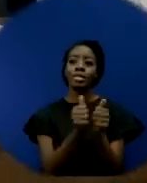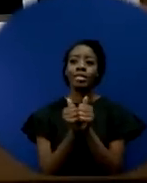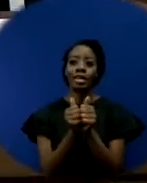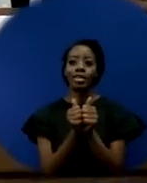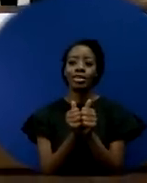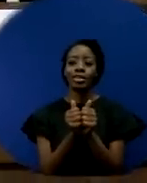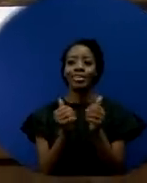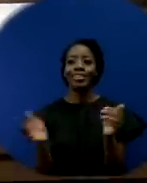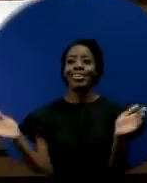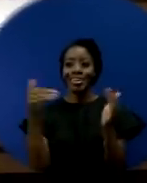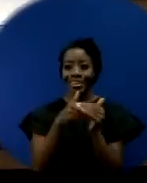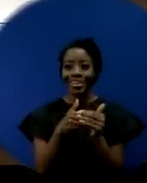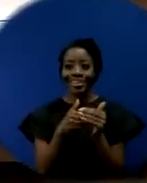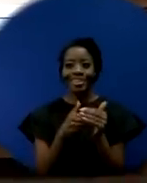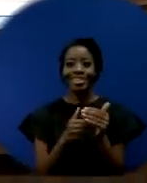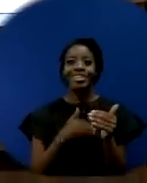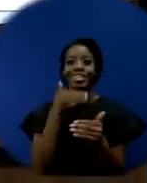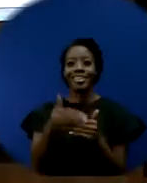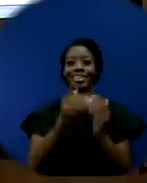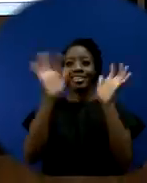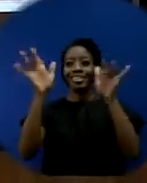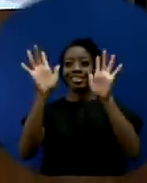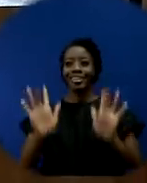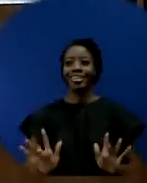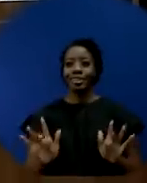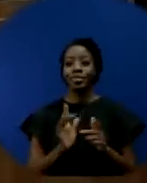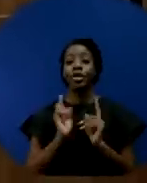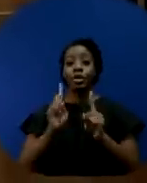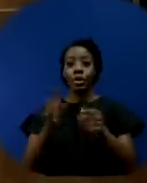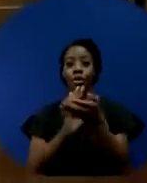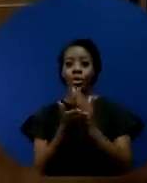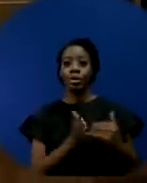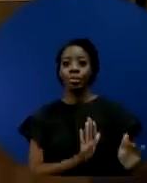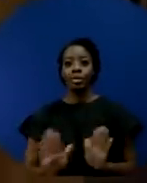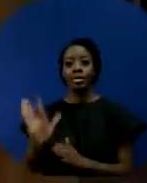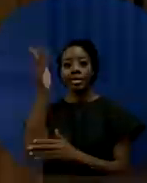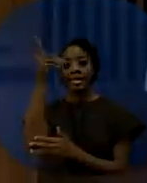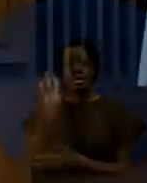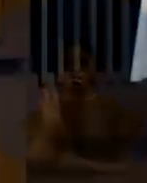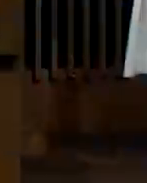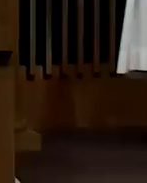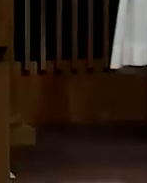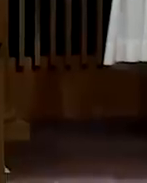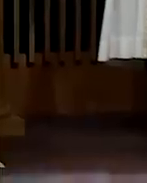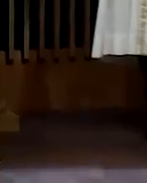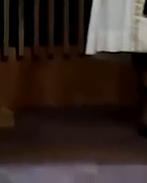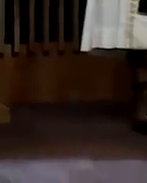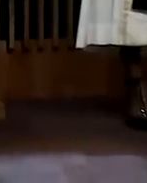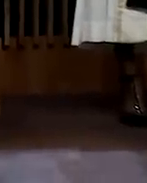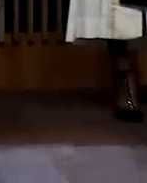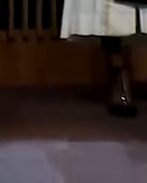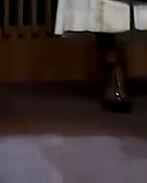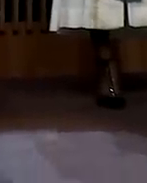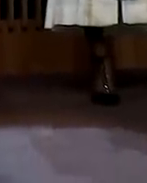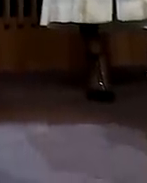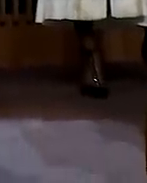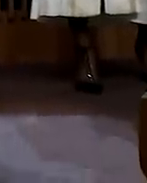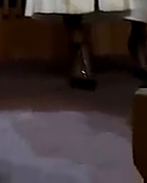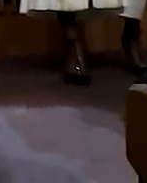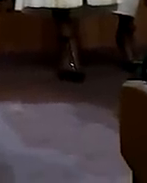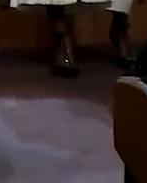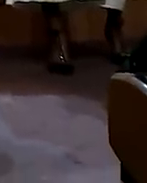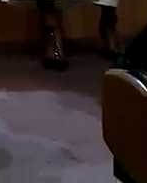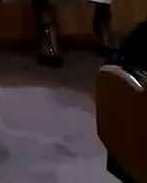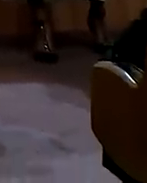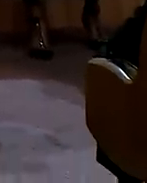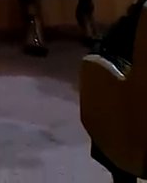at 8 or 11:30. Go in peace, my Father's children, and may the peace of God be yours. The ushers have receptacles for your cups. Please make